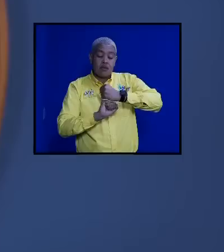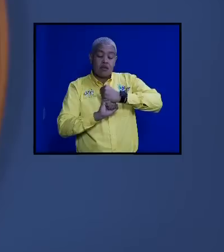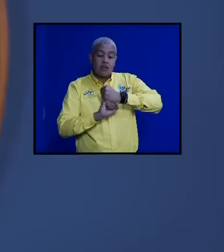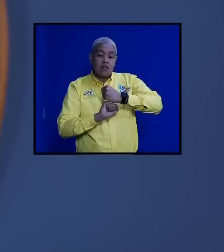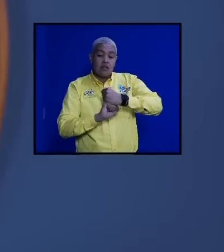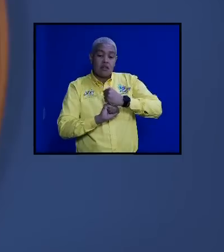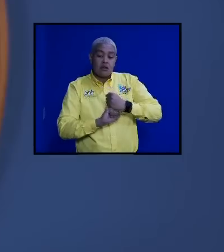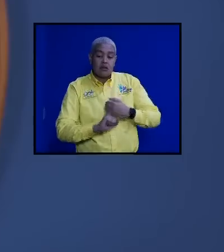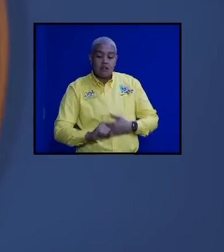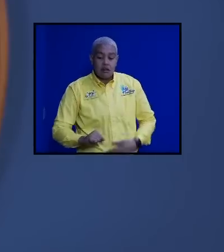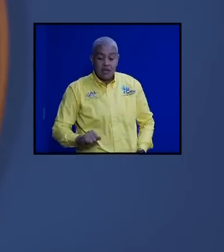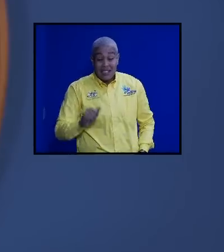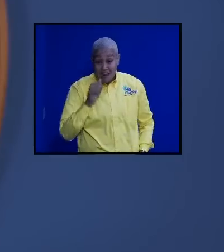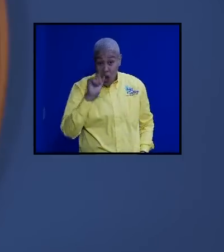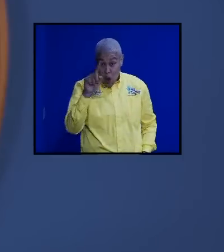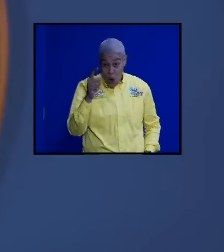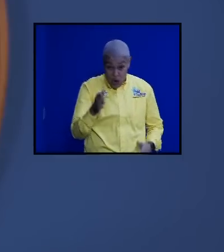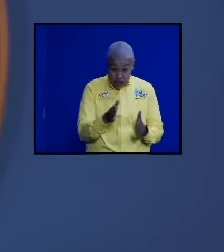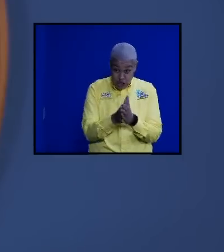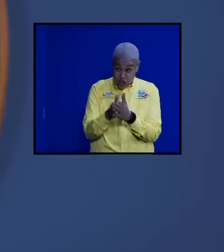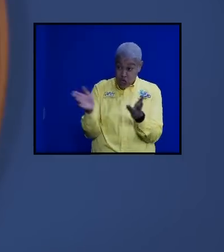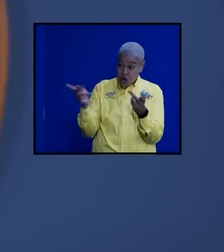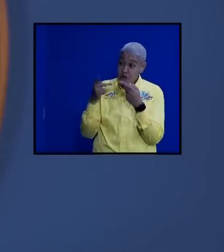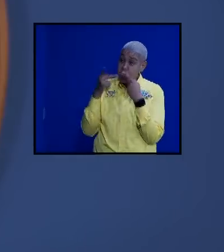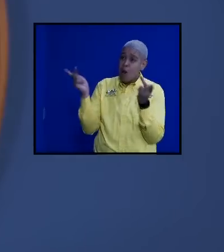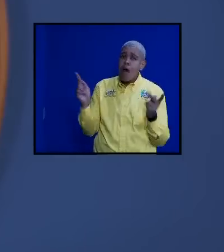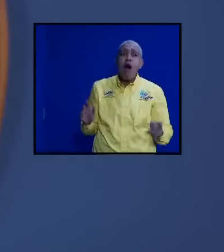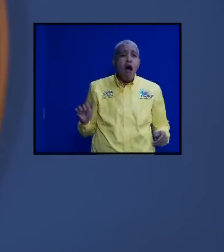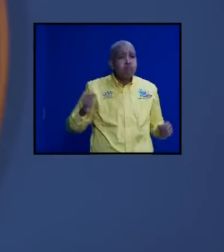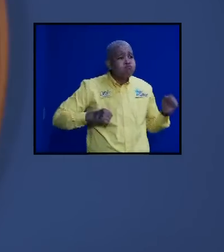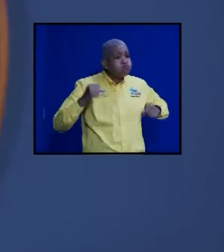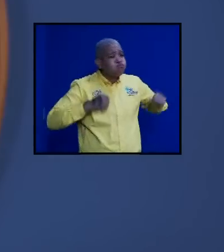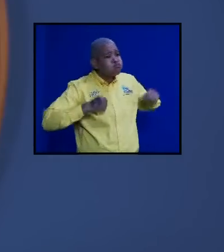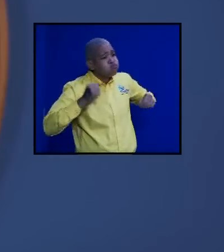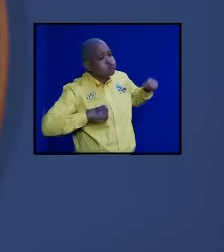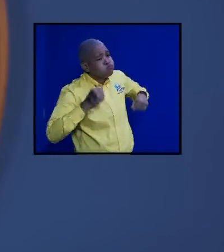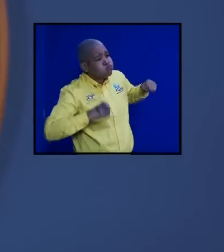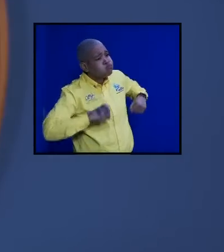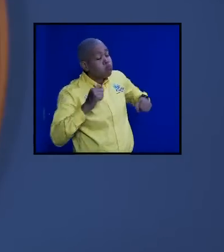not just generally by the public, but also by the opposition.